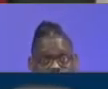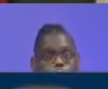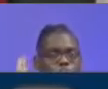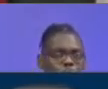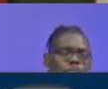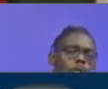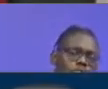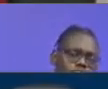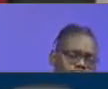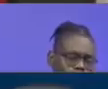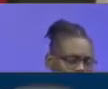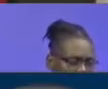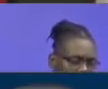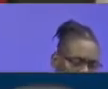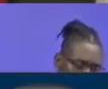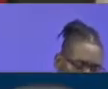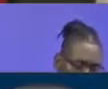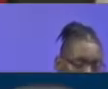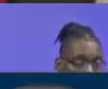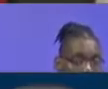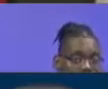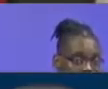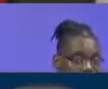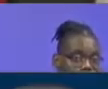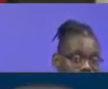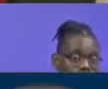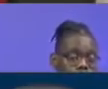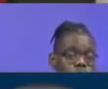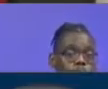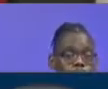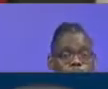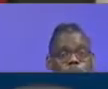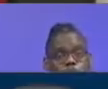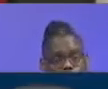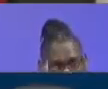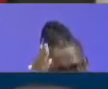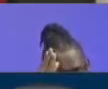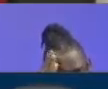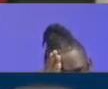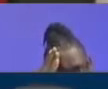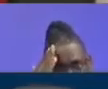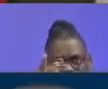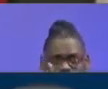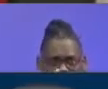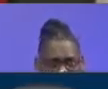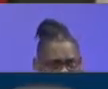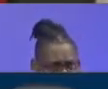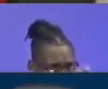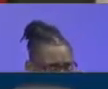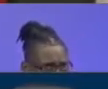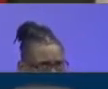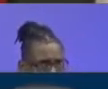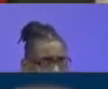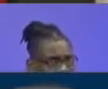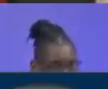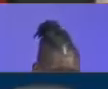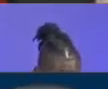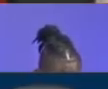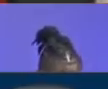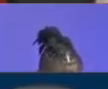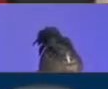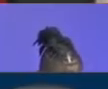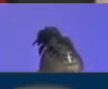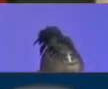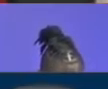And if you are, by now I think you know who you are. If you are not essential staff,